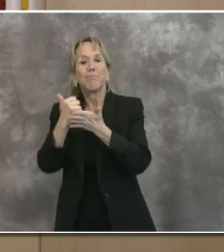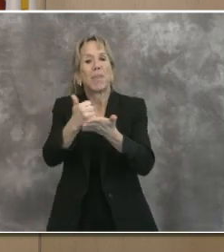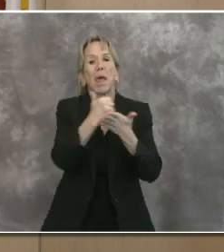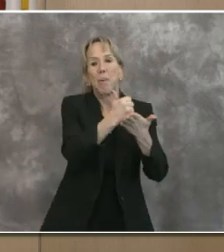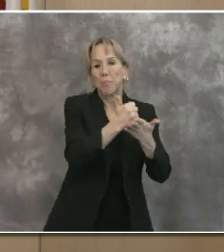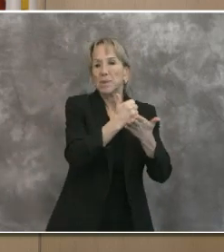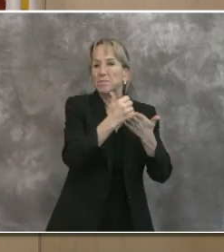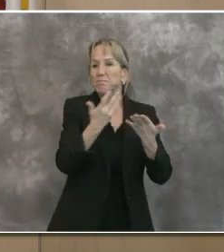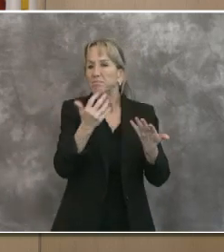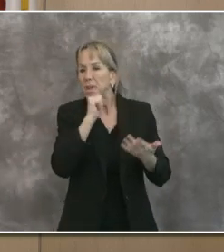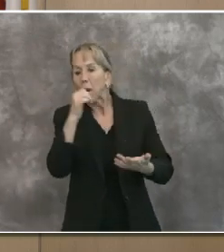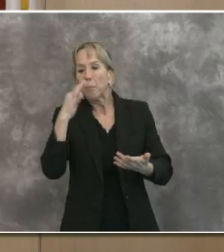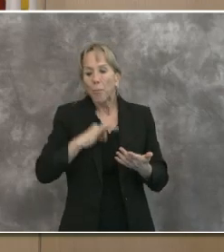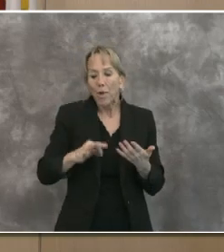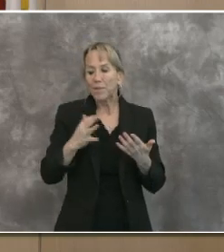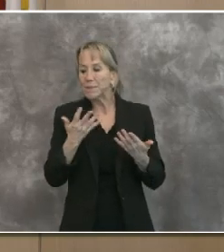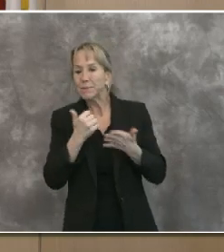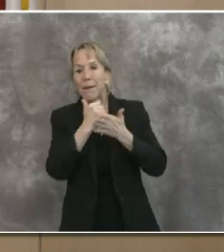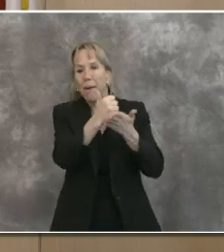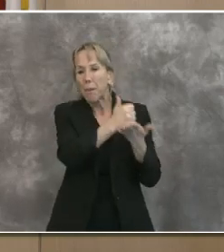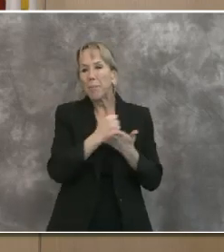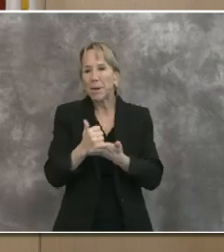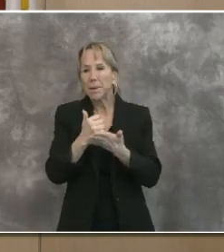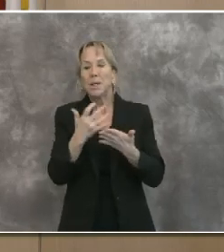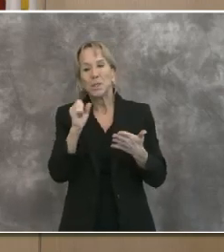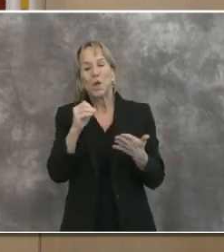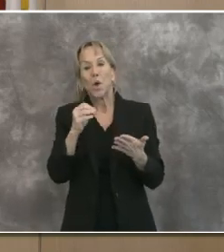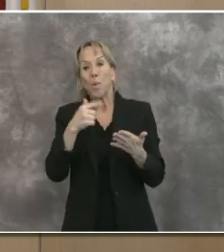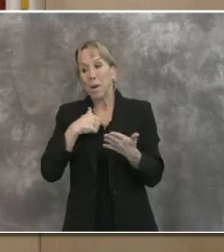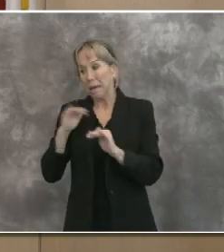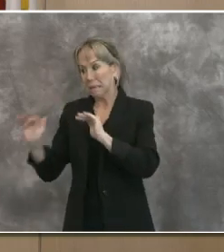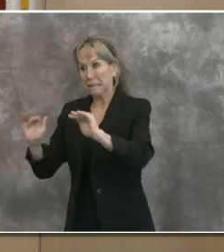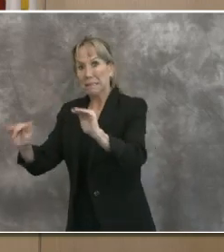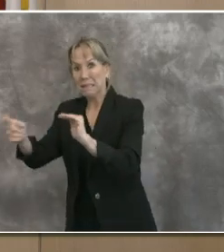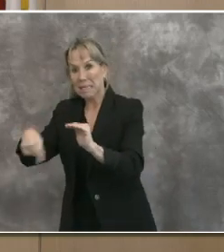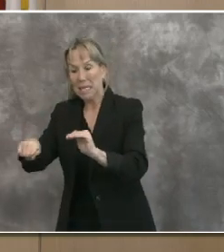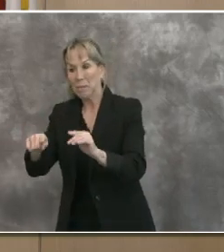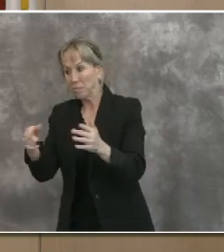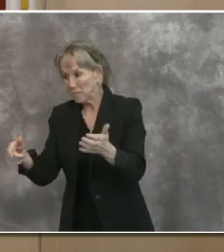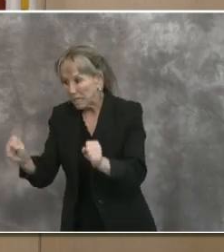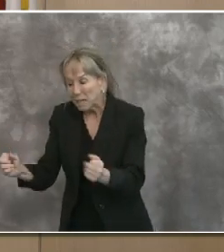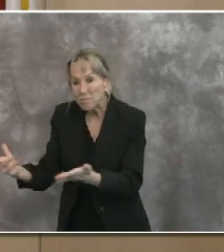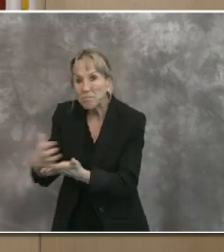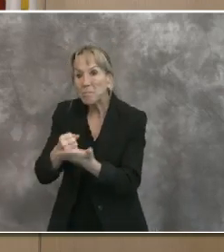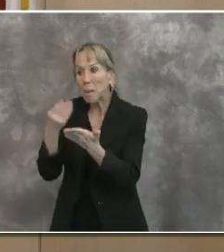materials, money to send to support the TJ